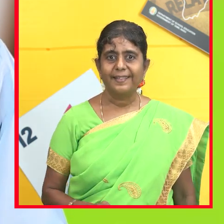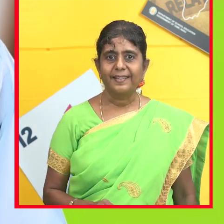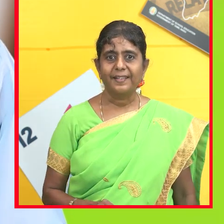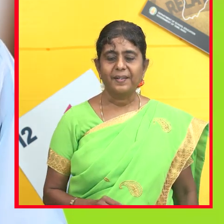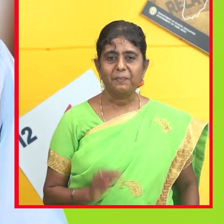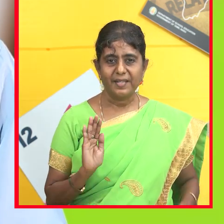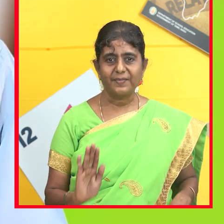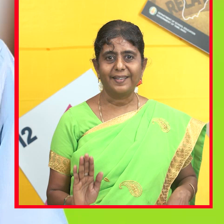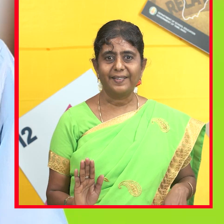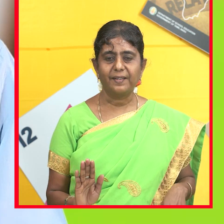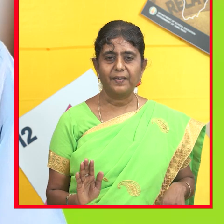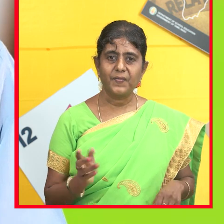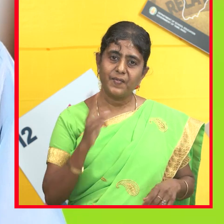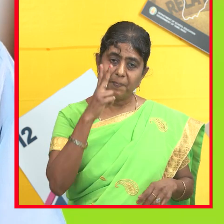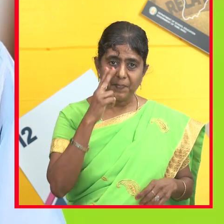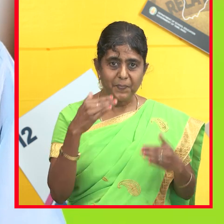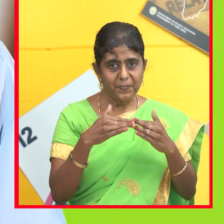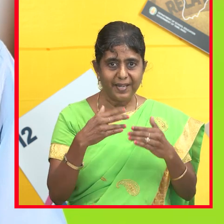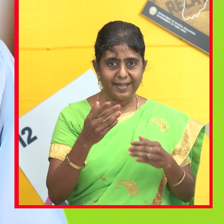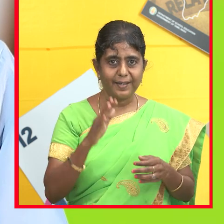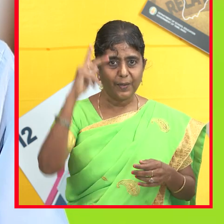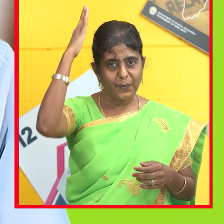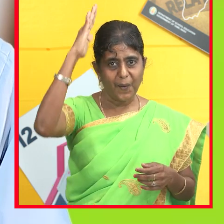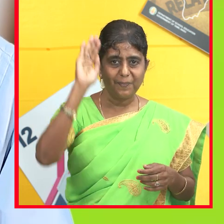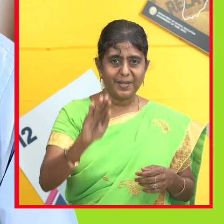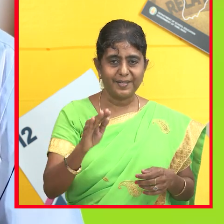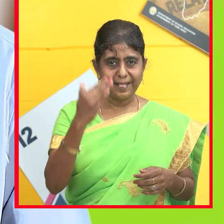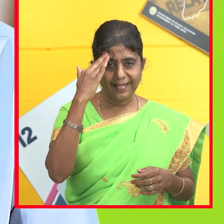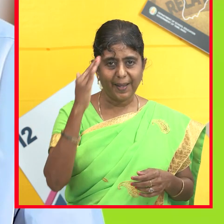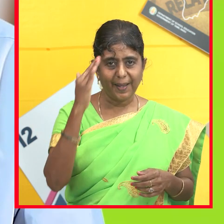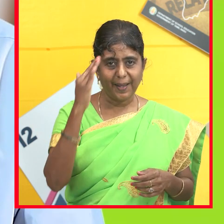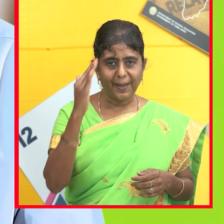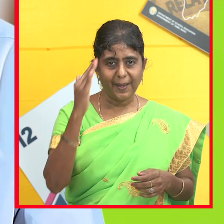Please wait. We will meet again. God bless you. Thank you.